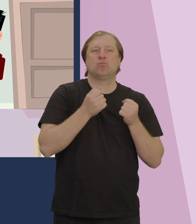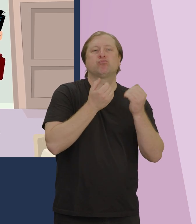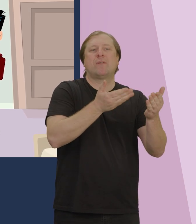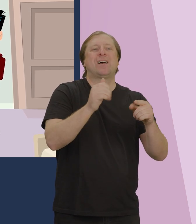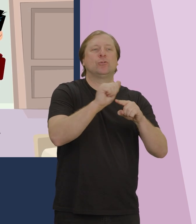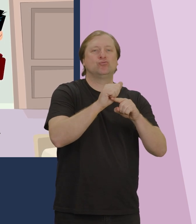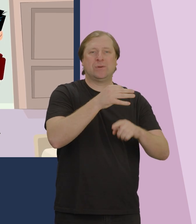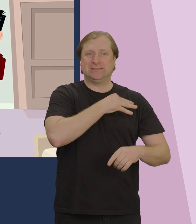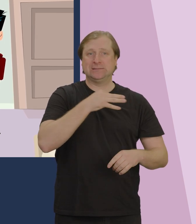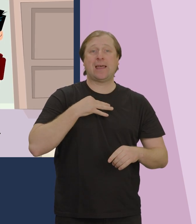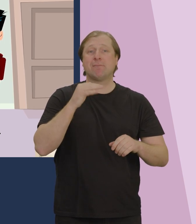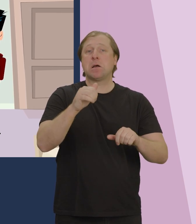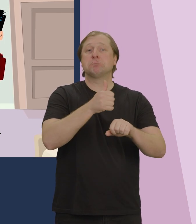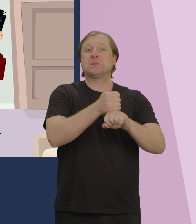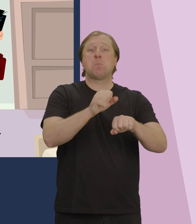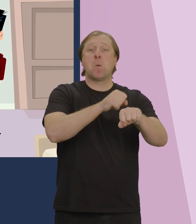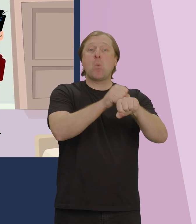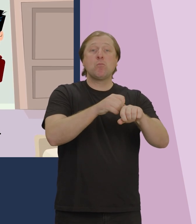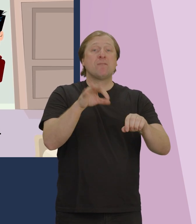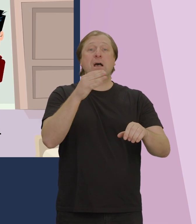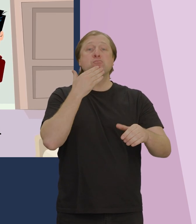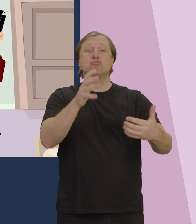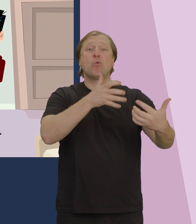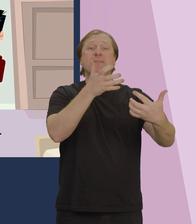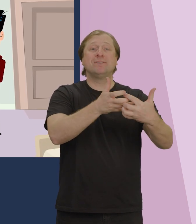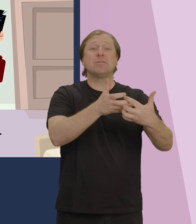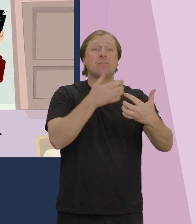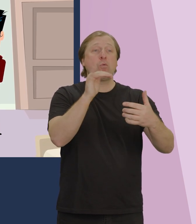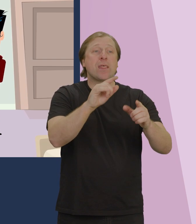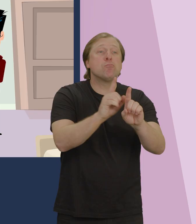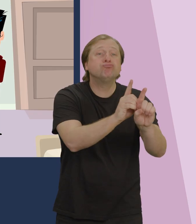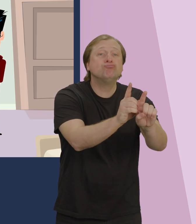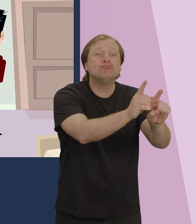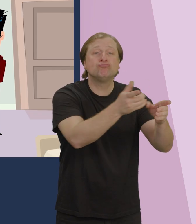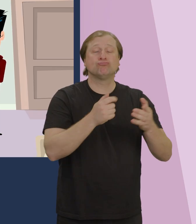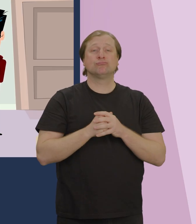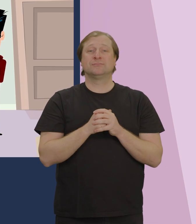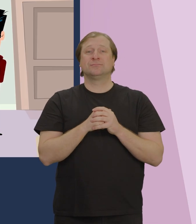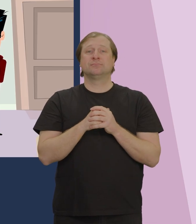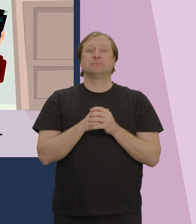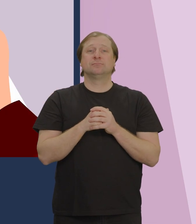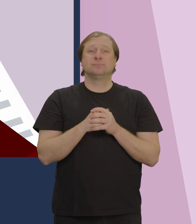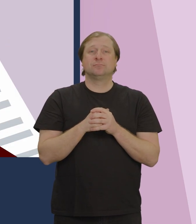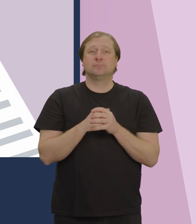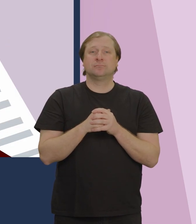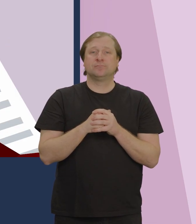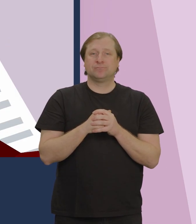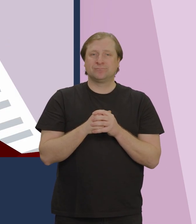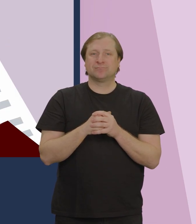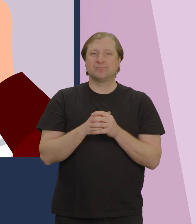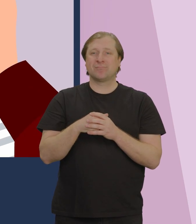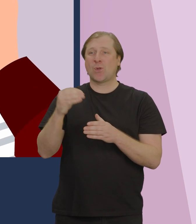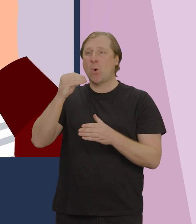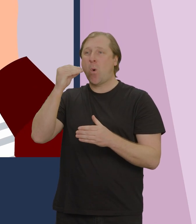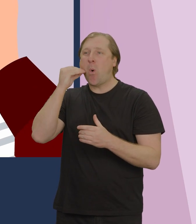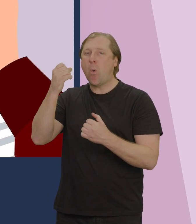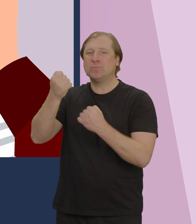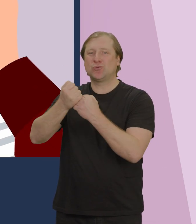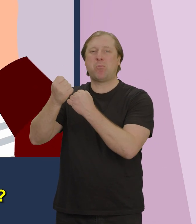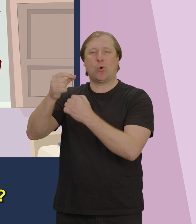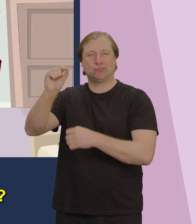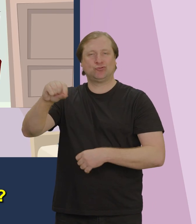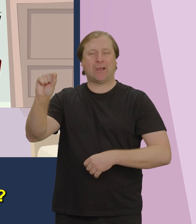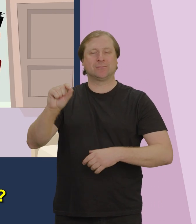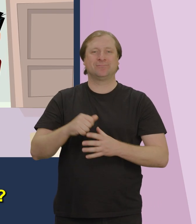I could set up an appointment, and you could find the best match to provide personal assistance services. And that's supports at home.